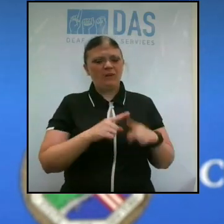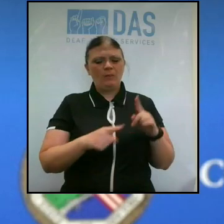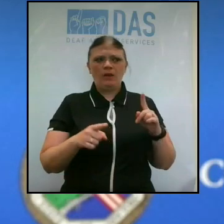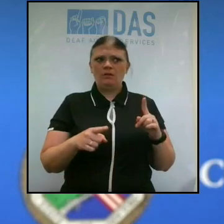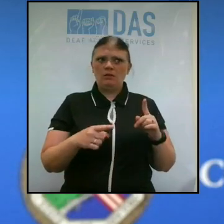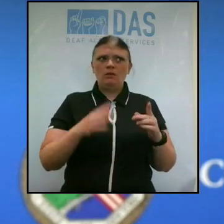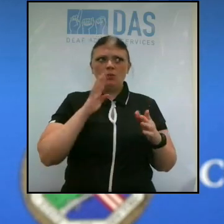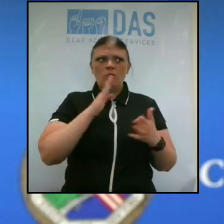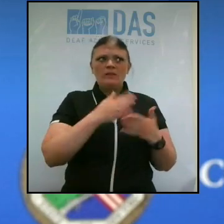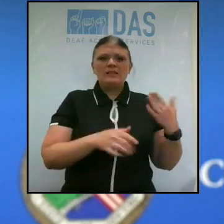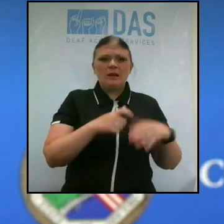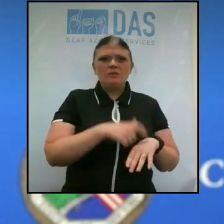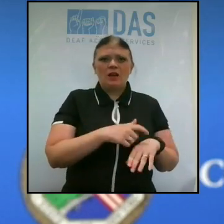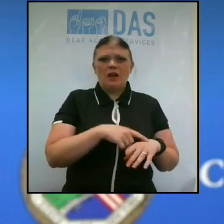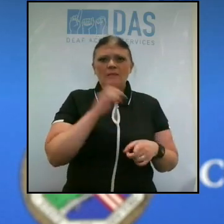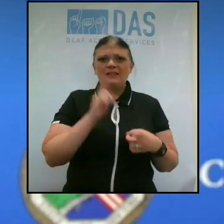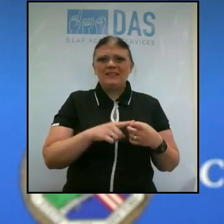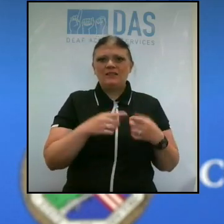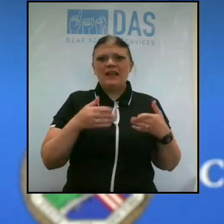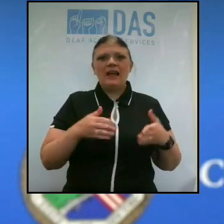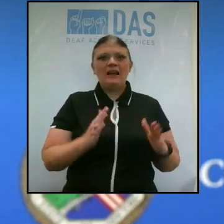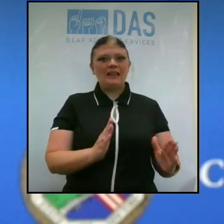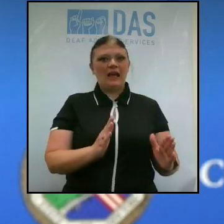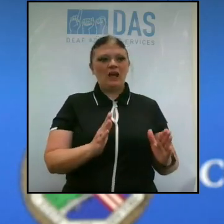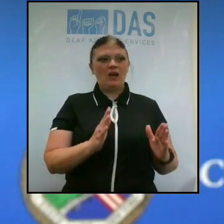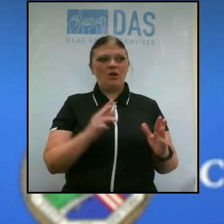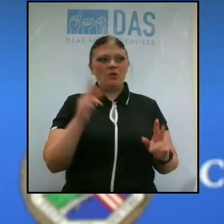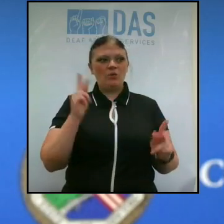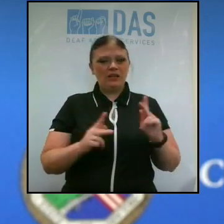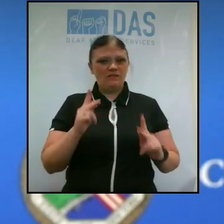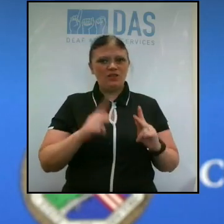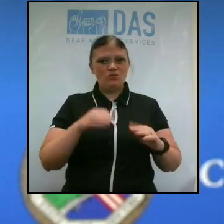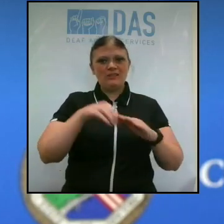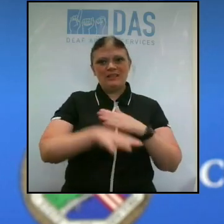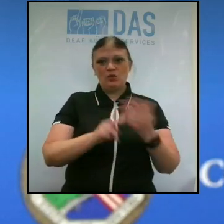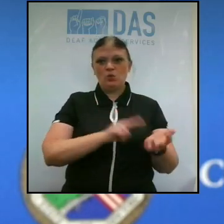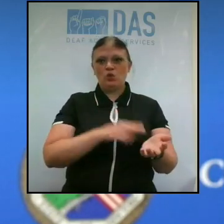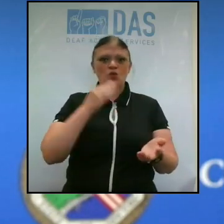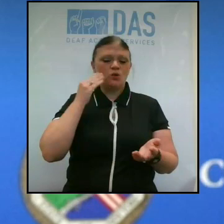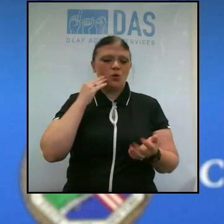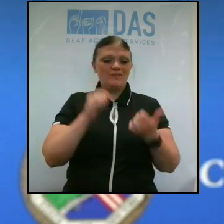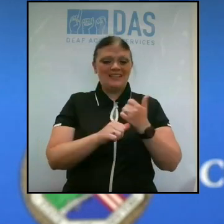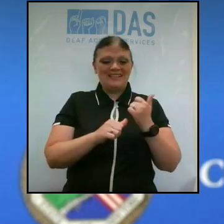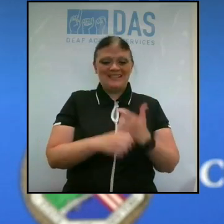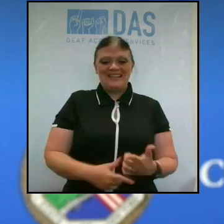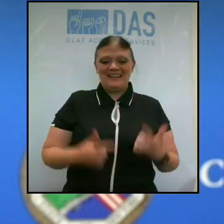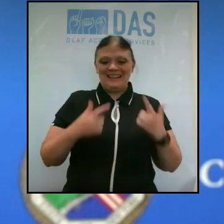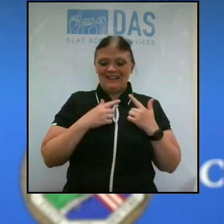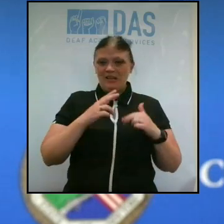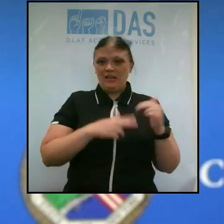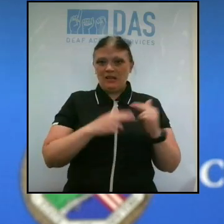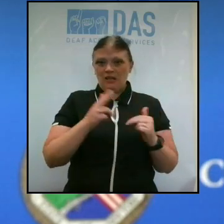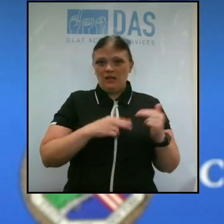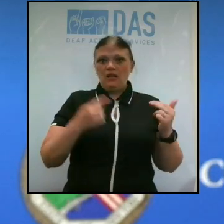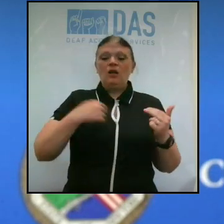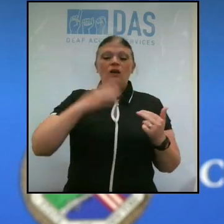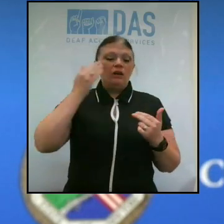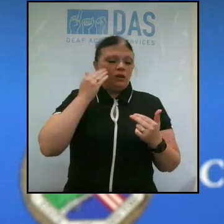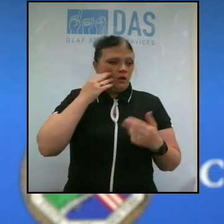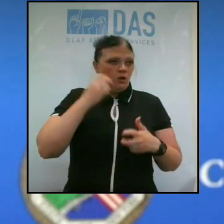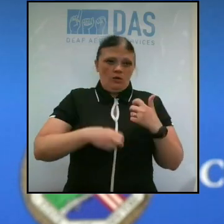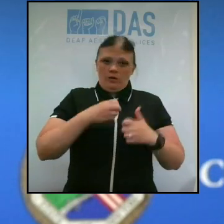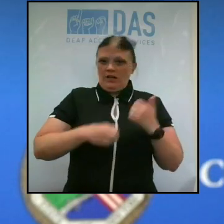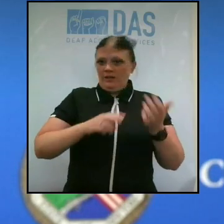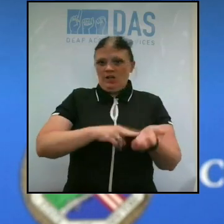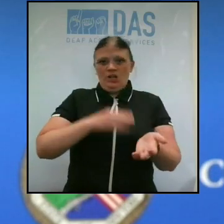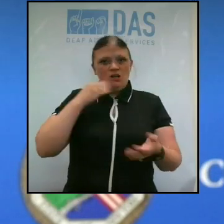some time, I think, until they allow individuals into nursing homes and assisted living facilities. We know about the problems with nursing homes in Western